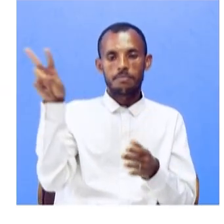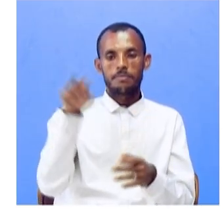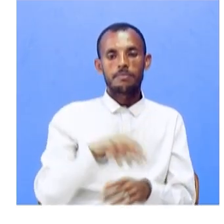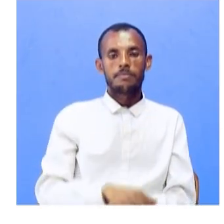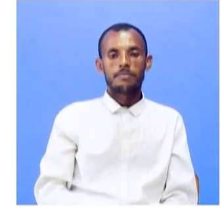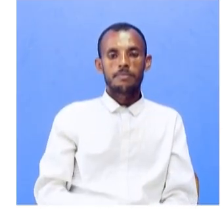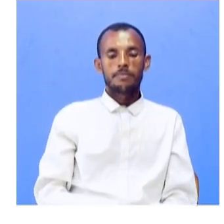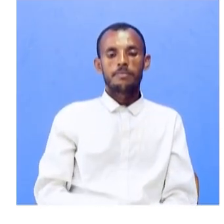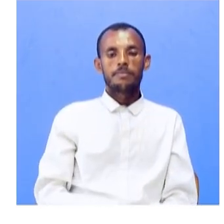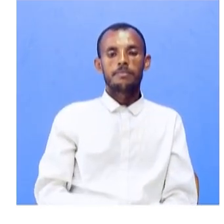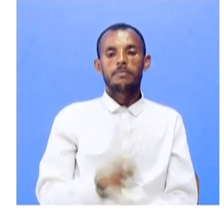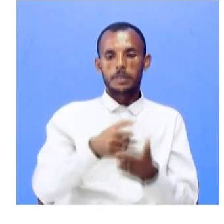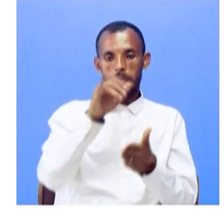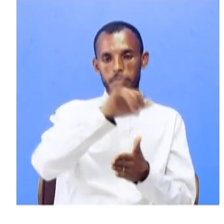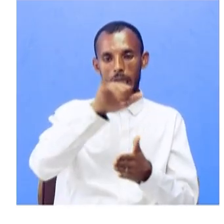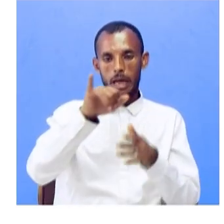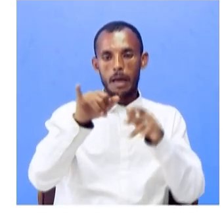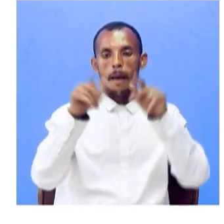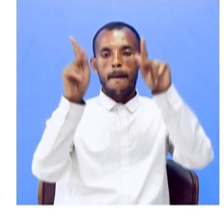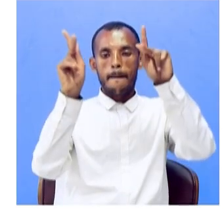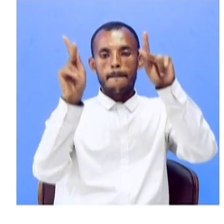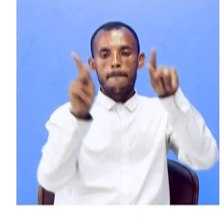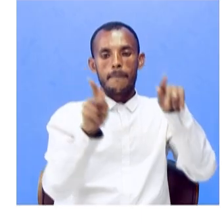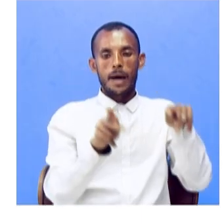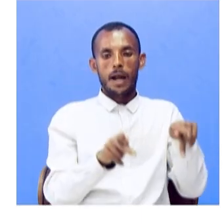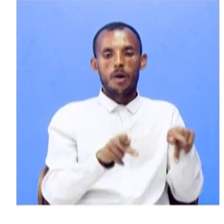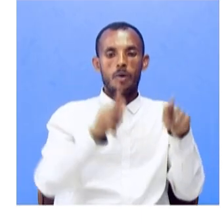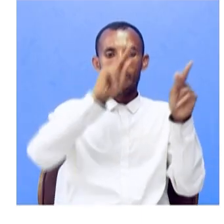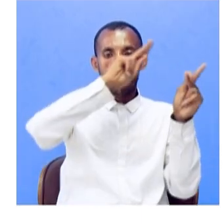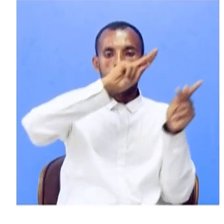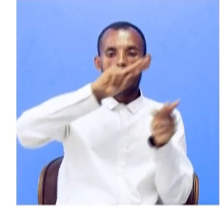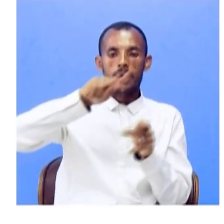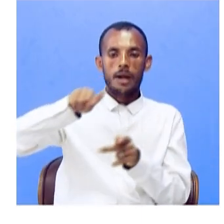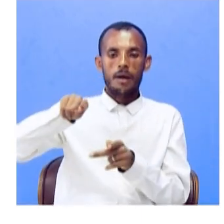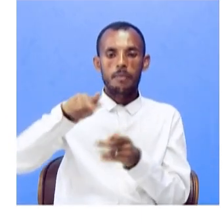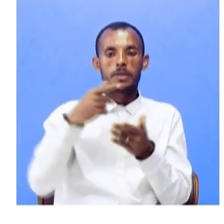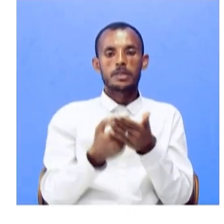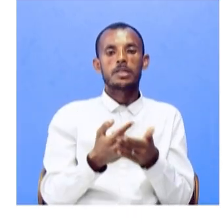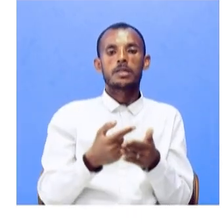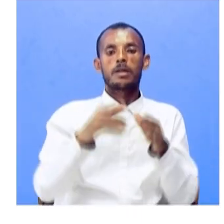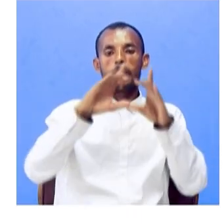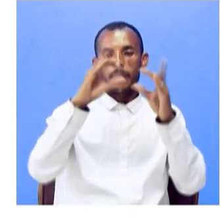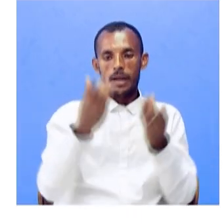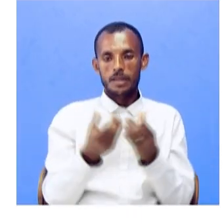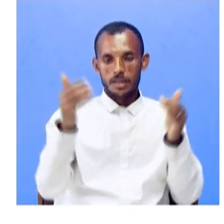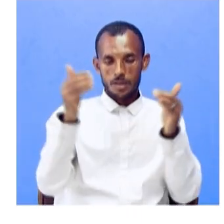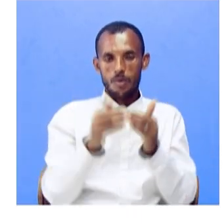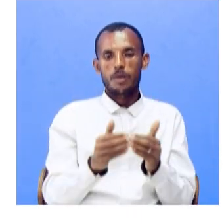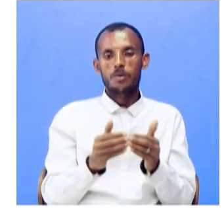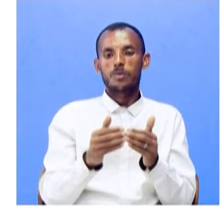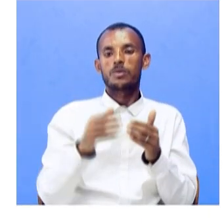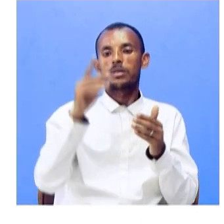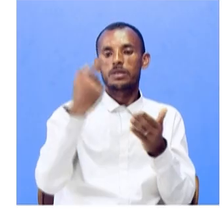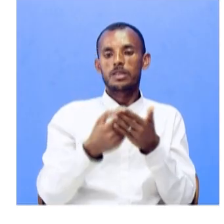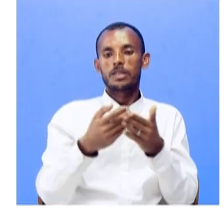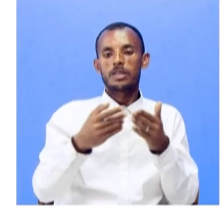It's a parallelogram. That means this side to par to this one is a parallelogram. Again, this side is par